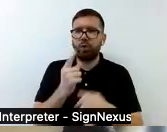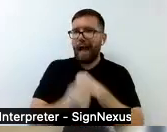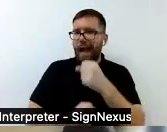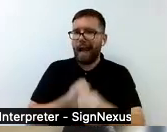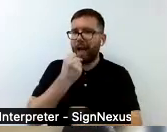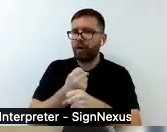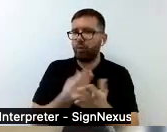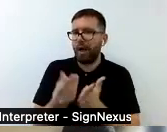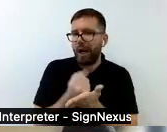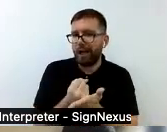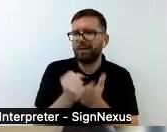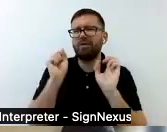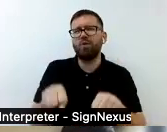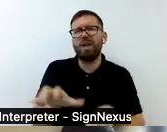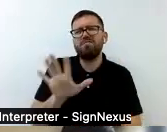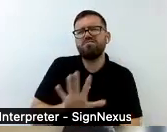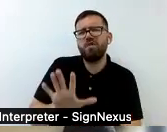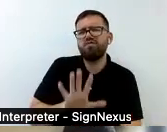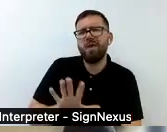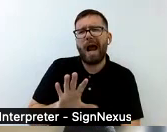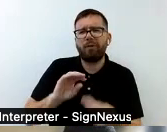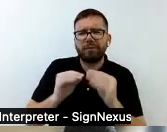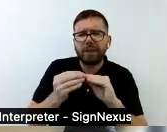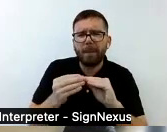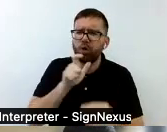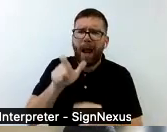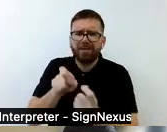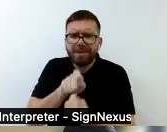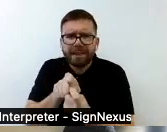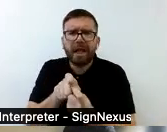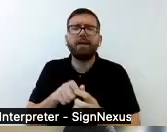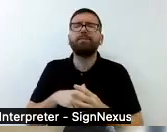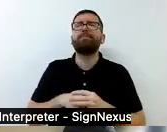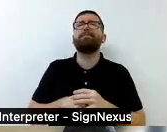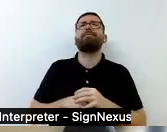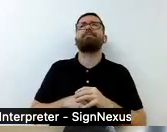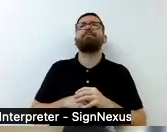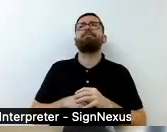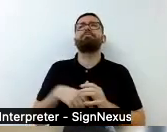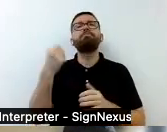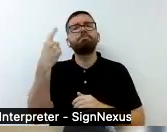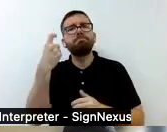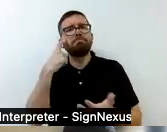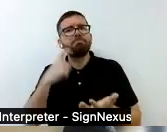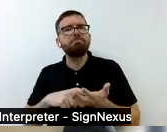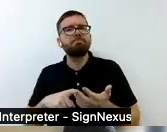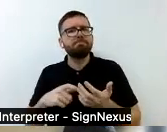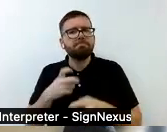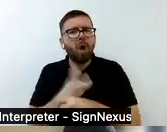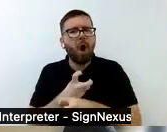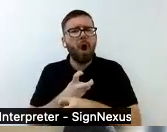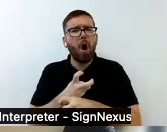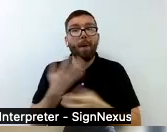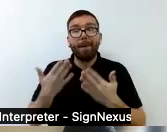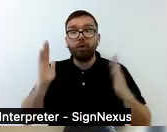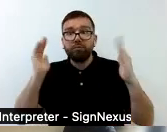use rounded figures instead of exact numbers. We recognize that it may be difficult to anticipate your 2022